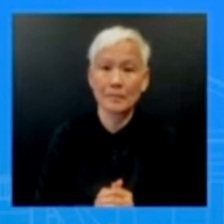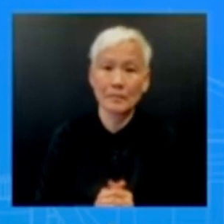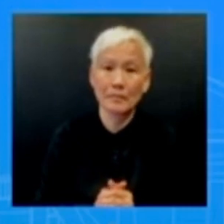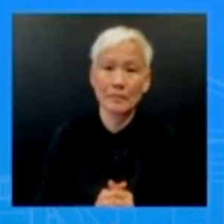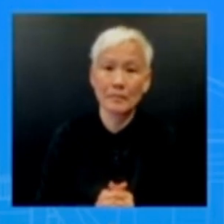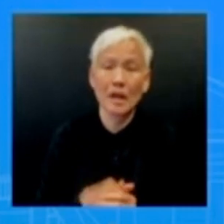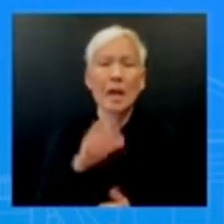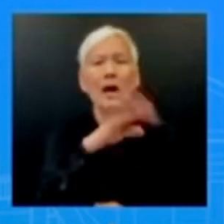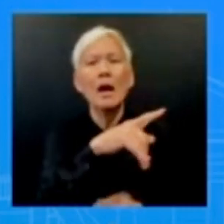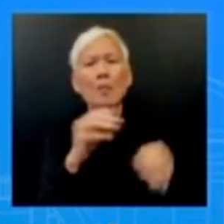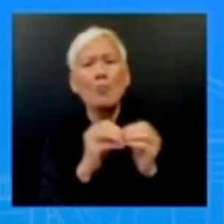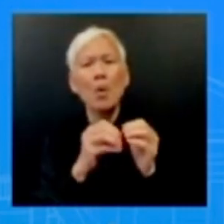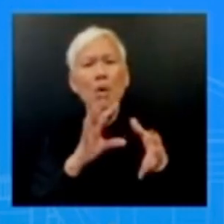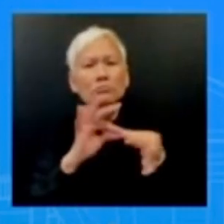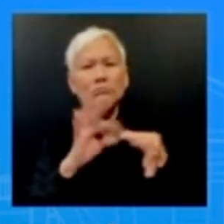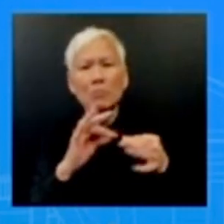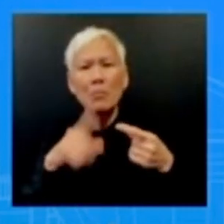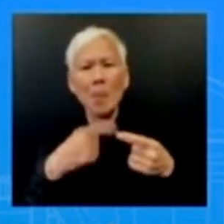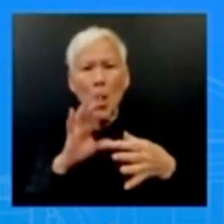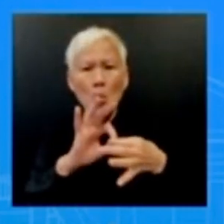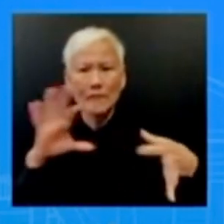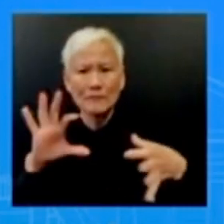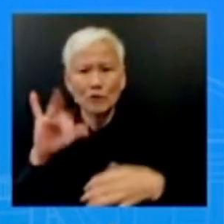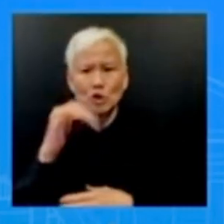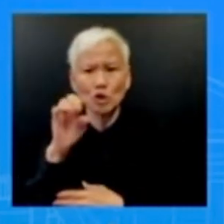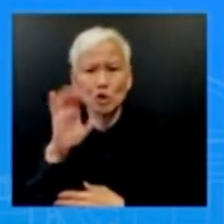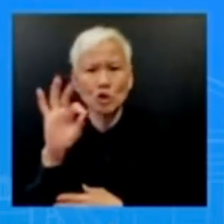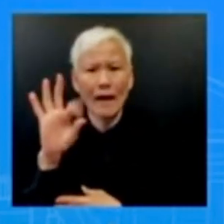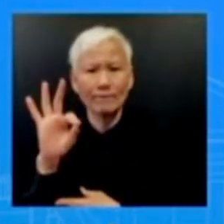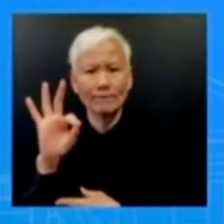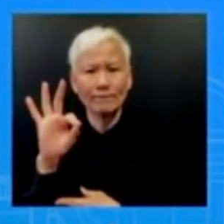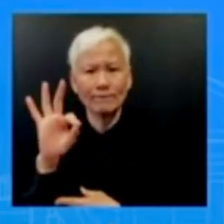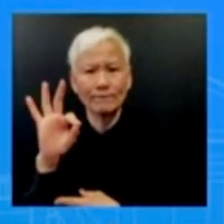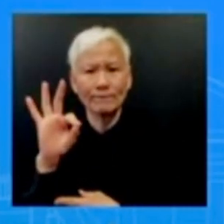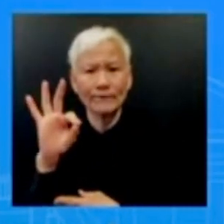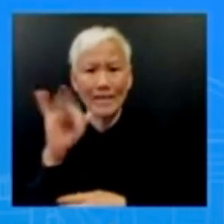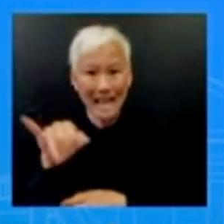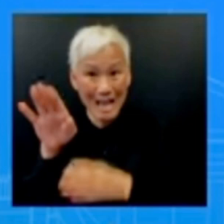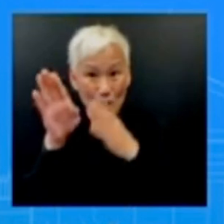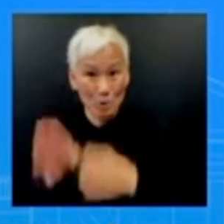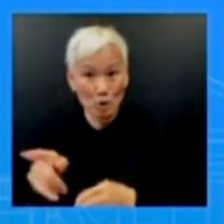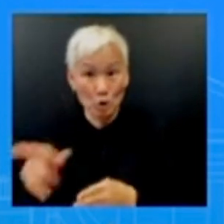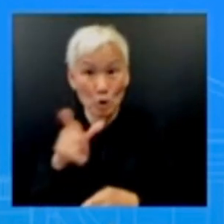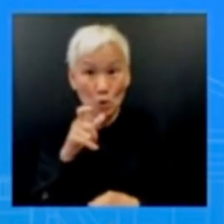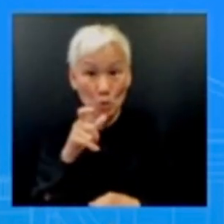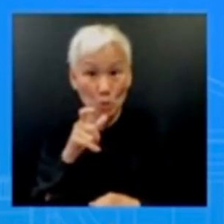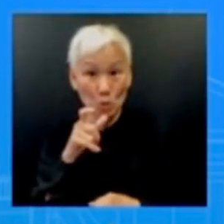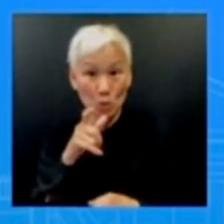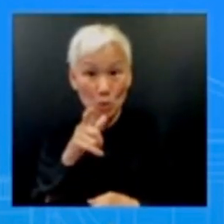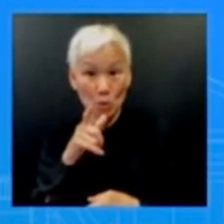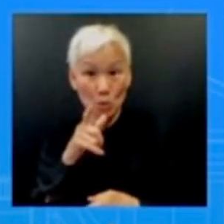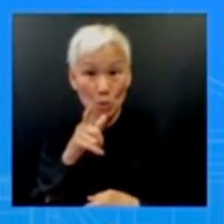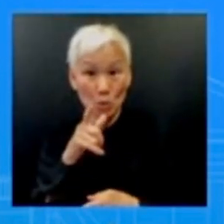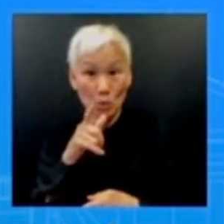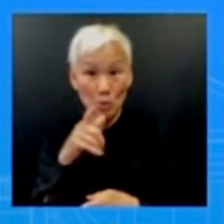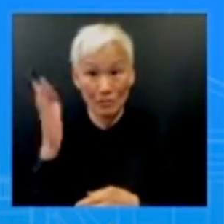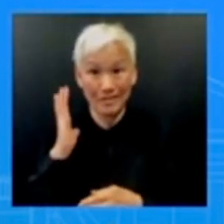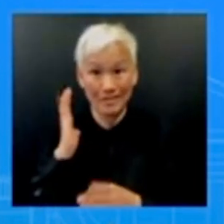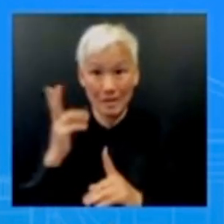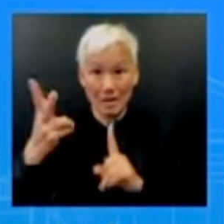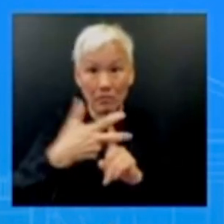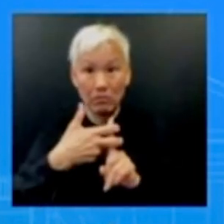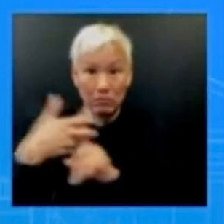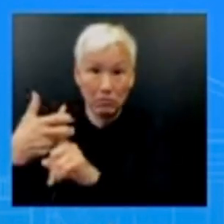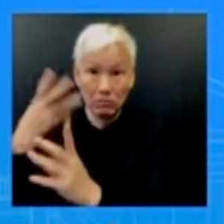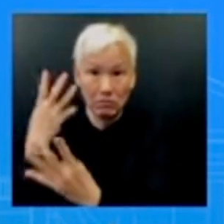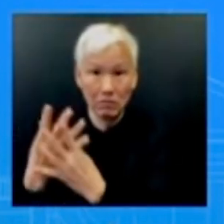release Jeff Woodkey? Was the White House directly involved in negotiations? Were there any concessions? What exactly changed in the last little bit?